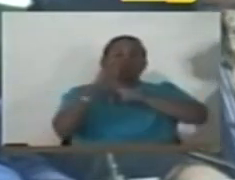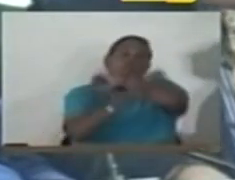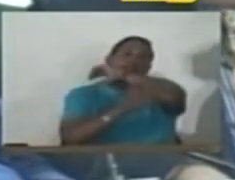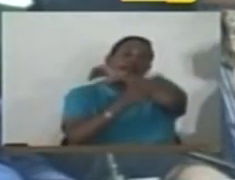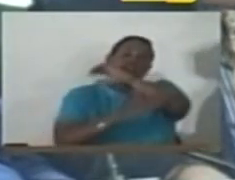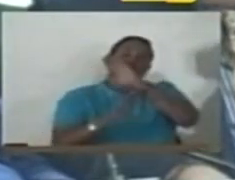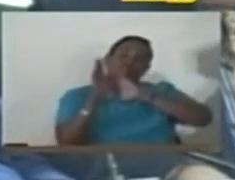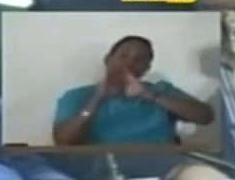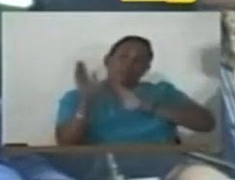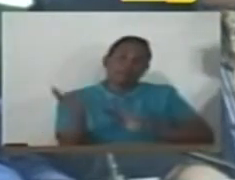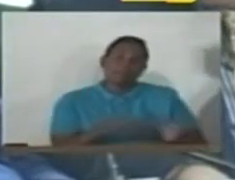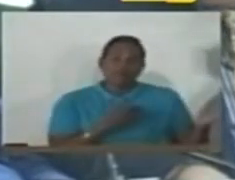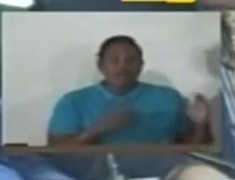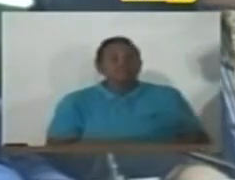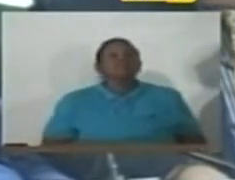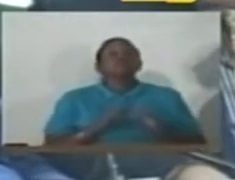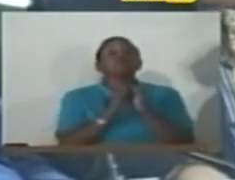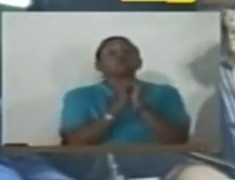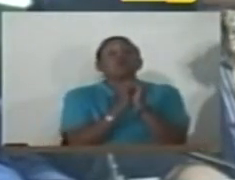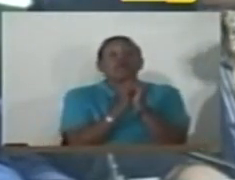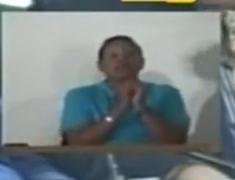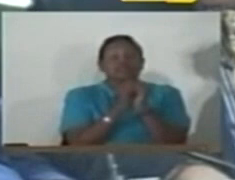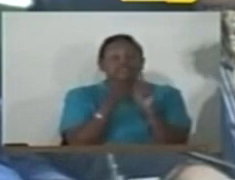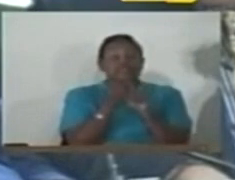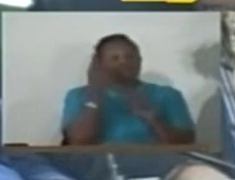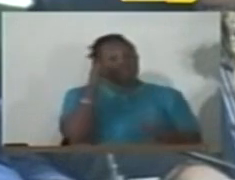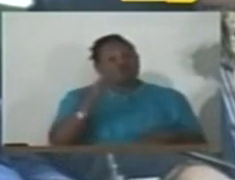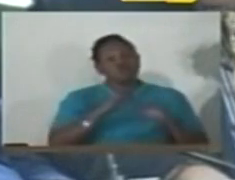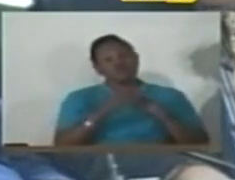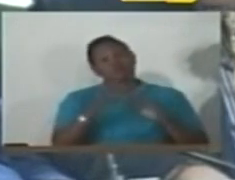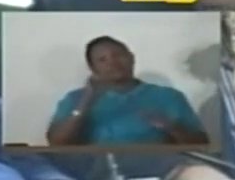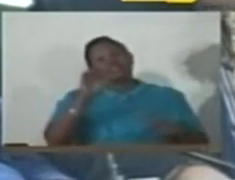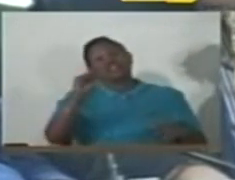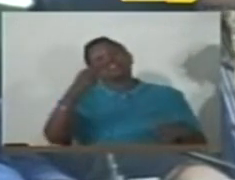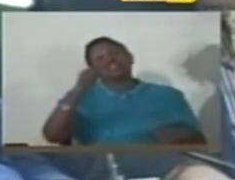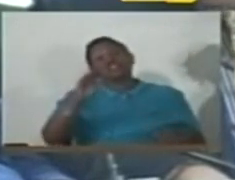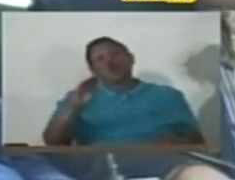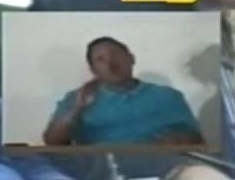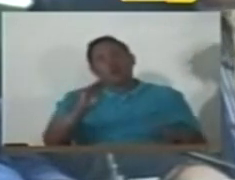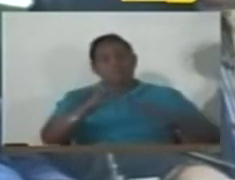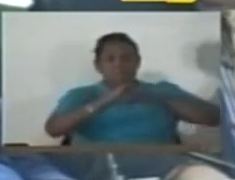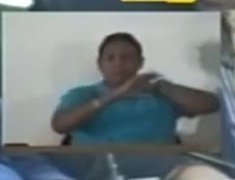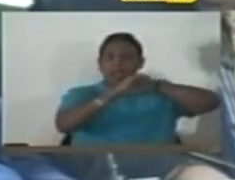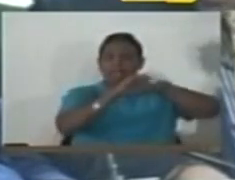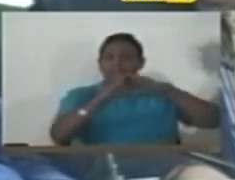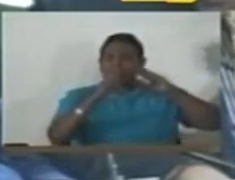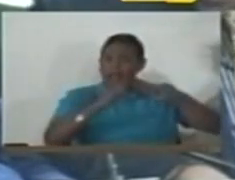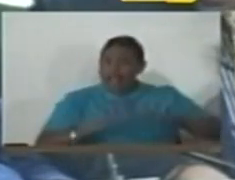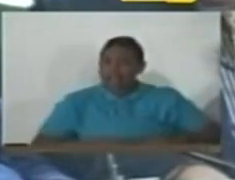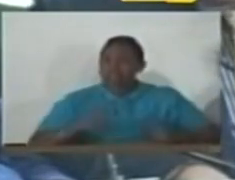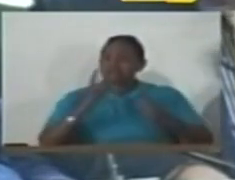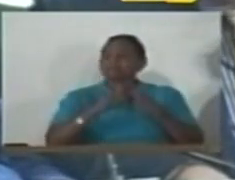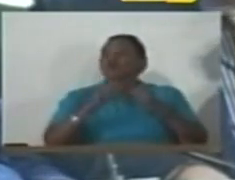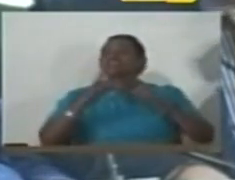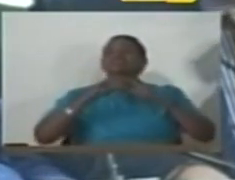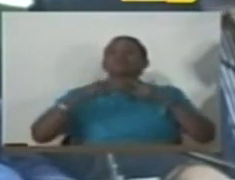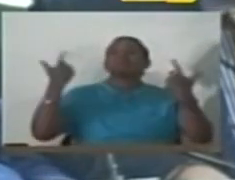Plan, together with the Jamaica Logistics Hub Initiative, Market Analysis, and Master